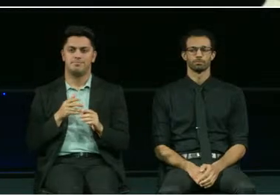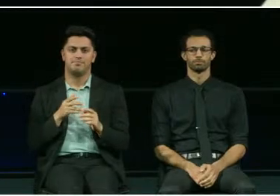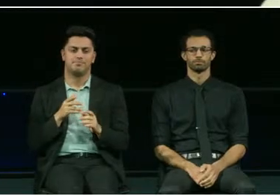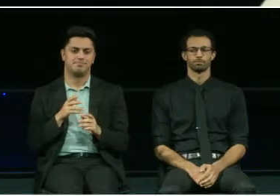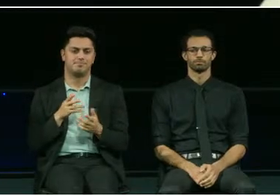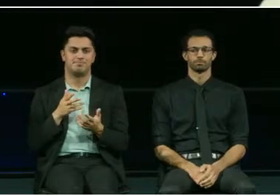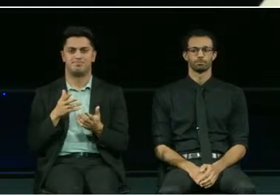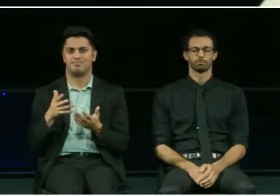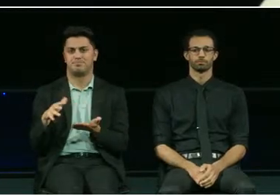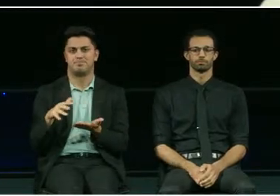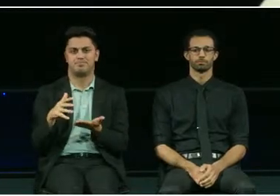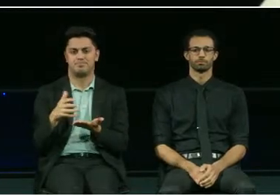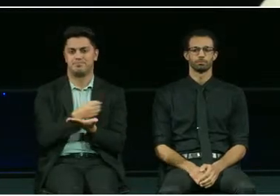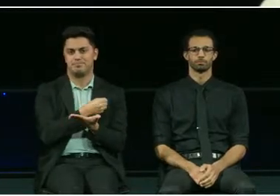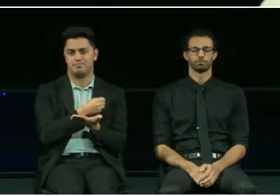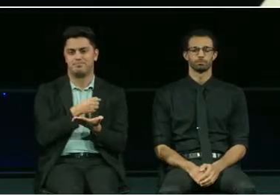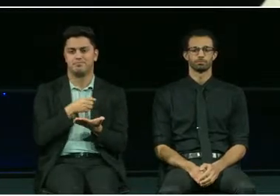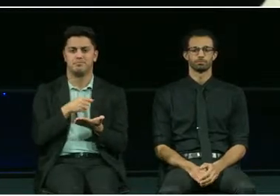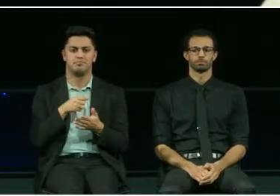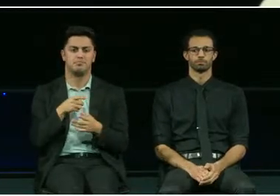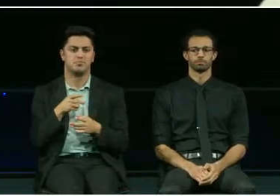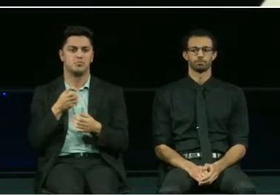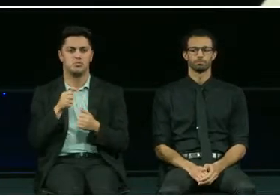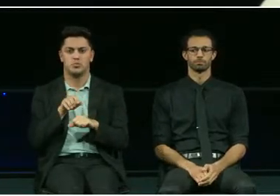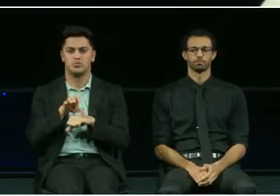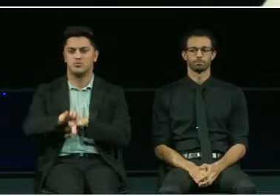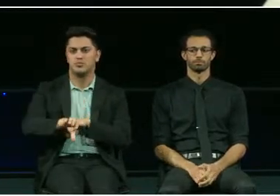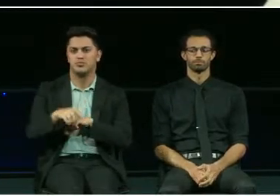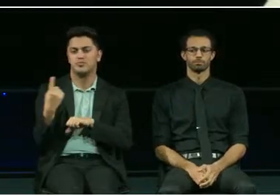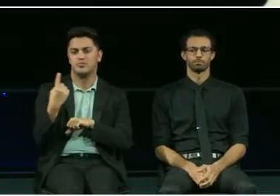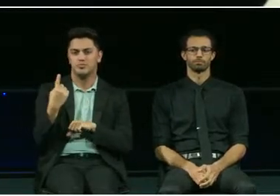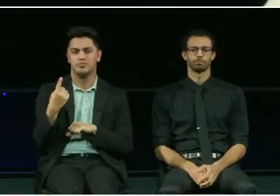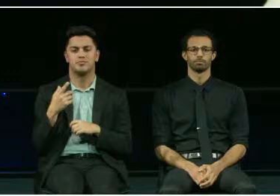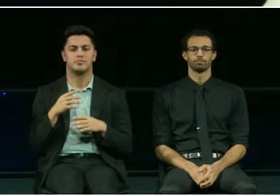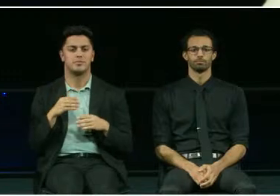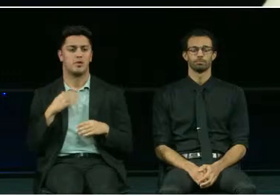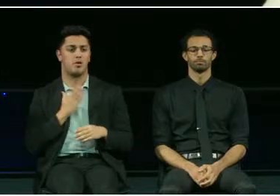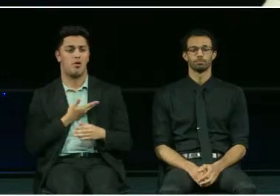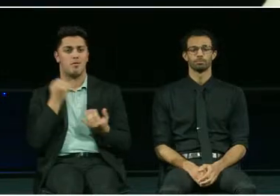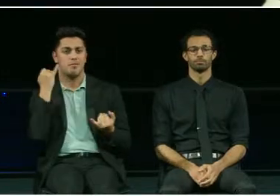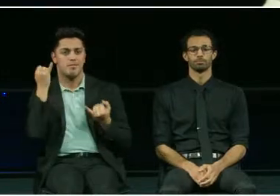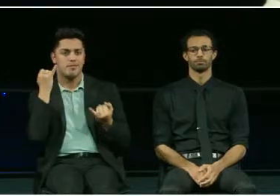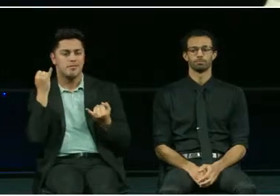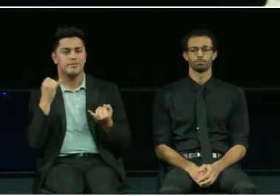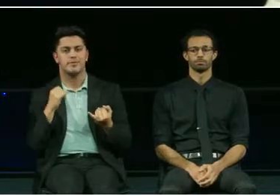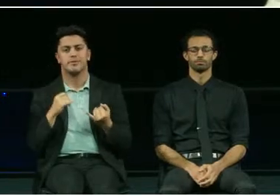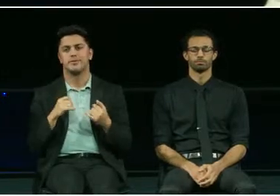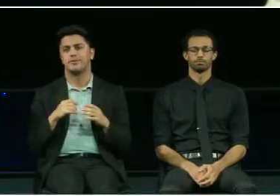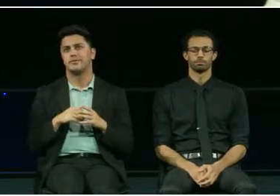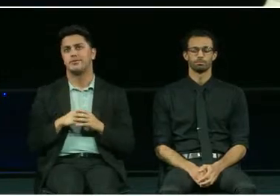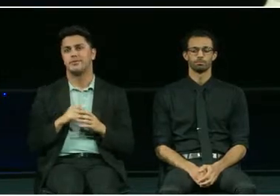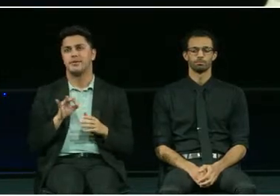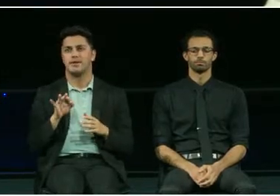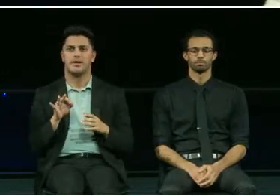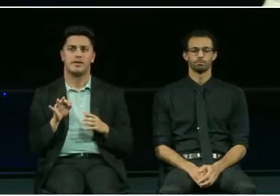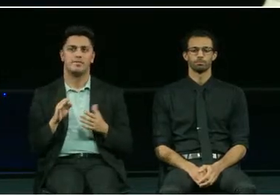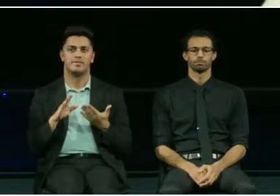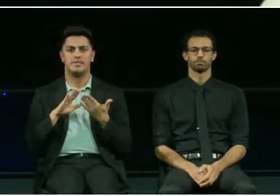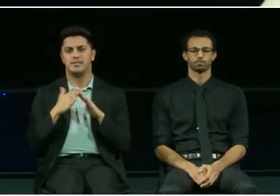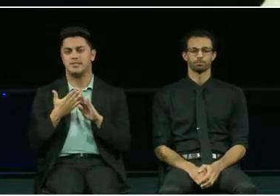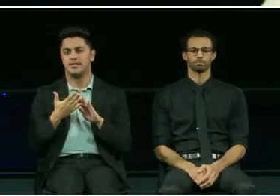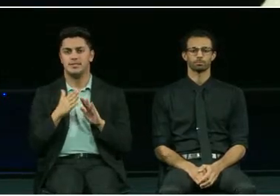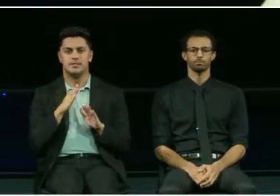or, you know, try and maybe get our ideas of, you know, cities